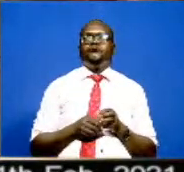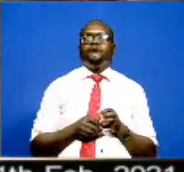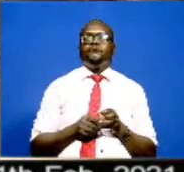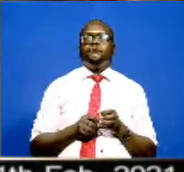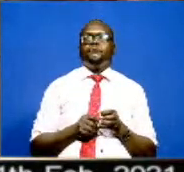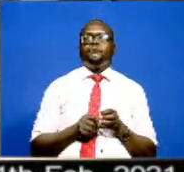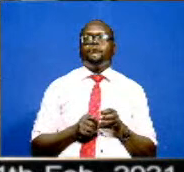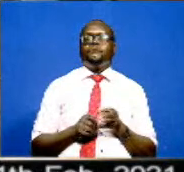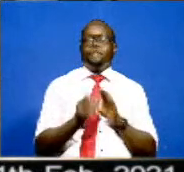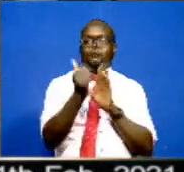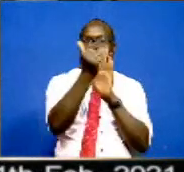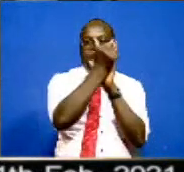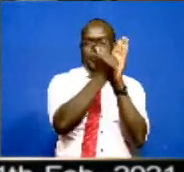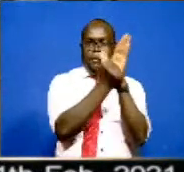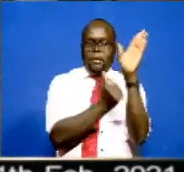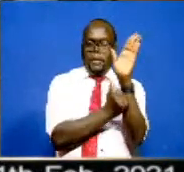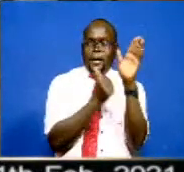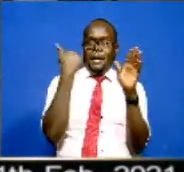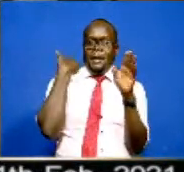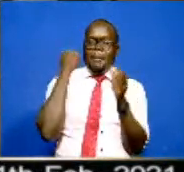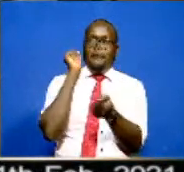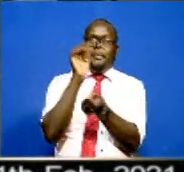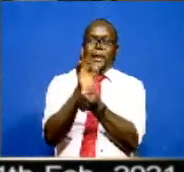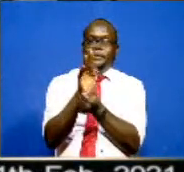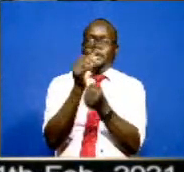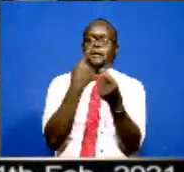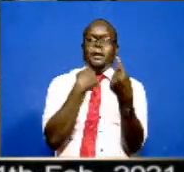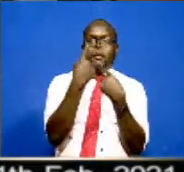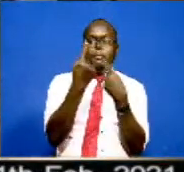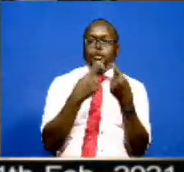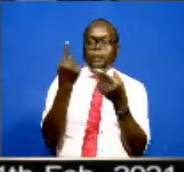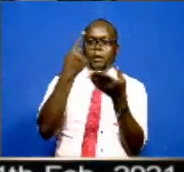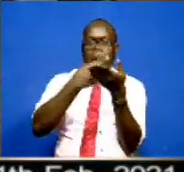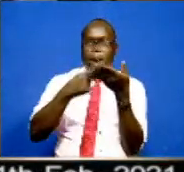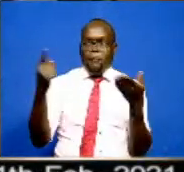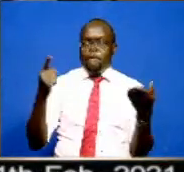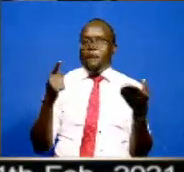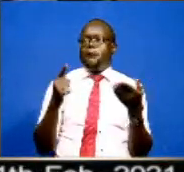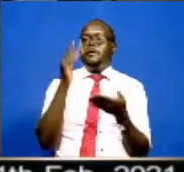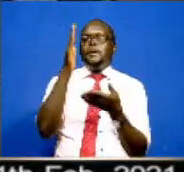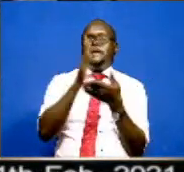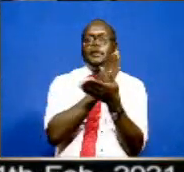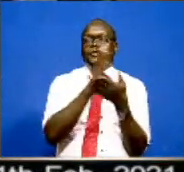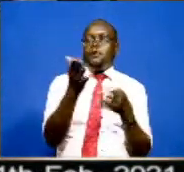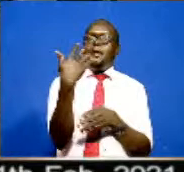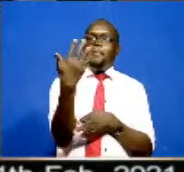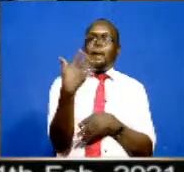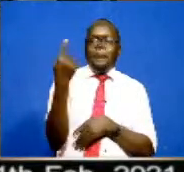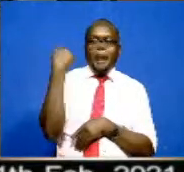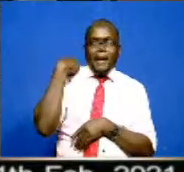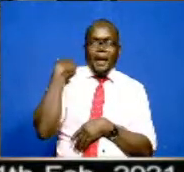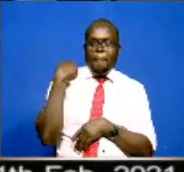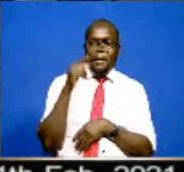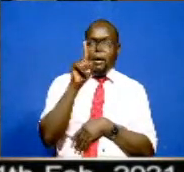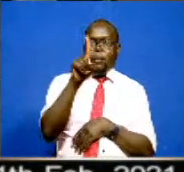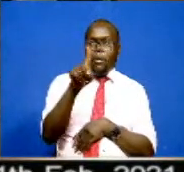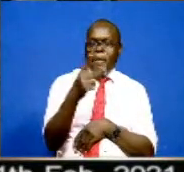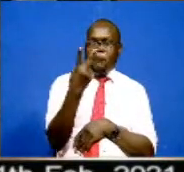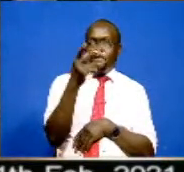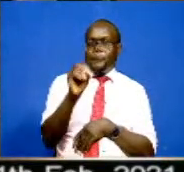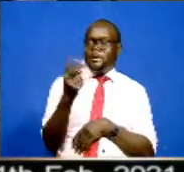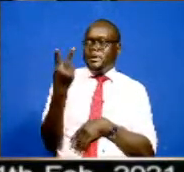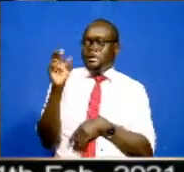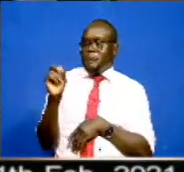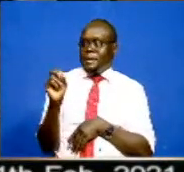Next Order number 13, motion. Approval of sectional paper number 1 of